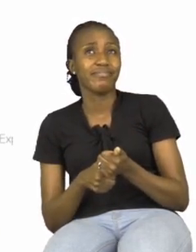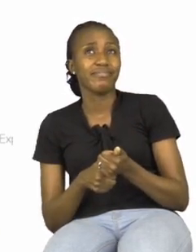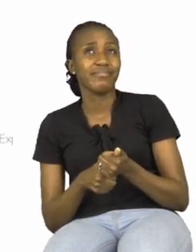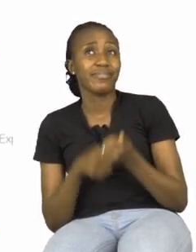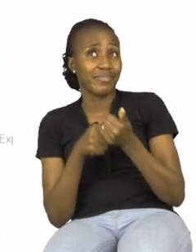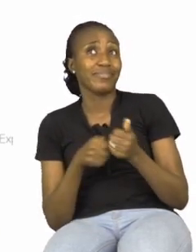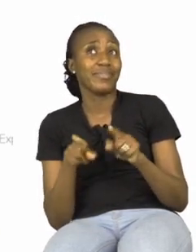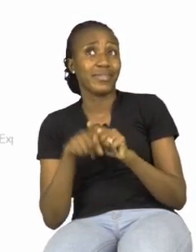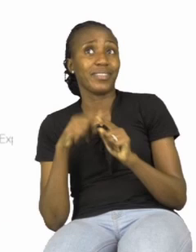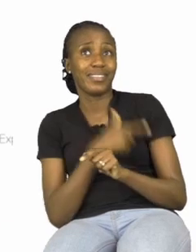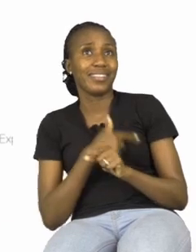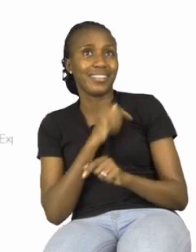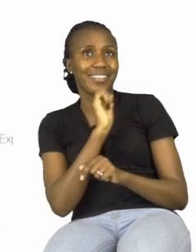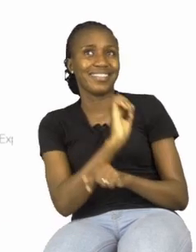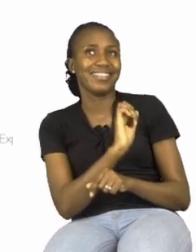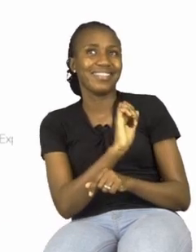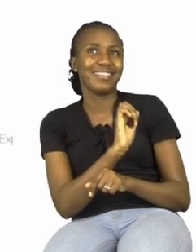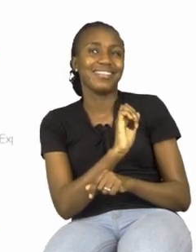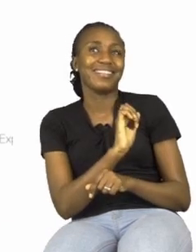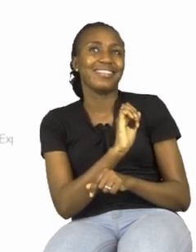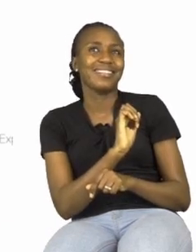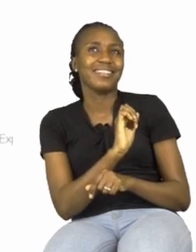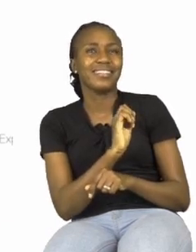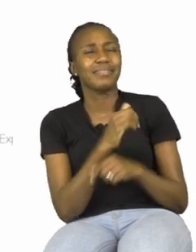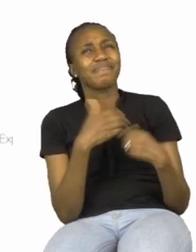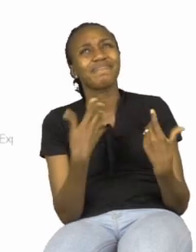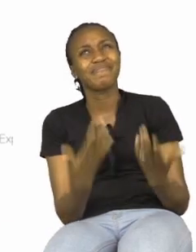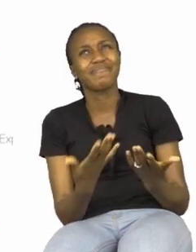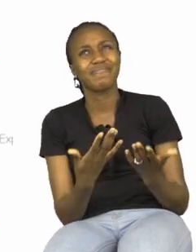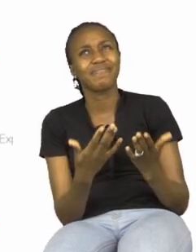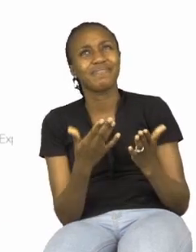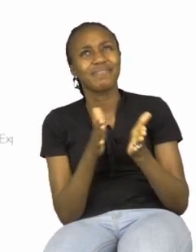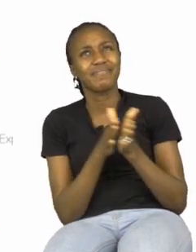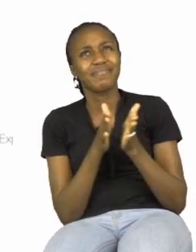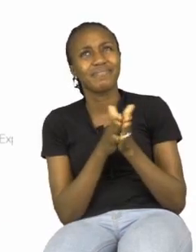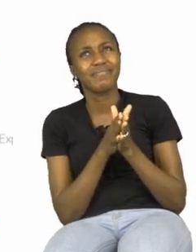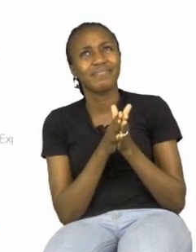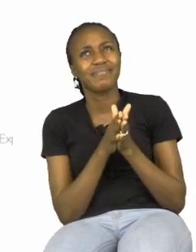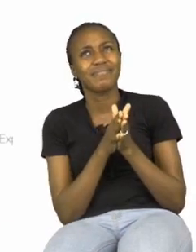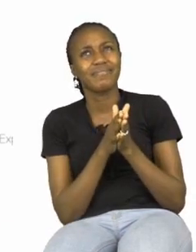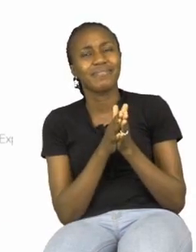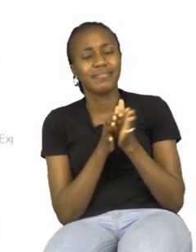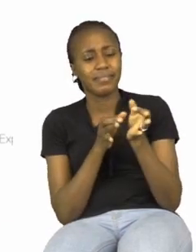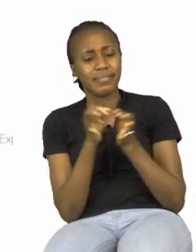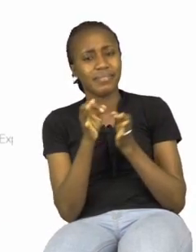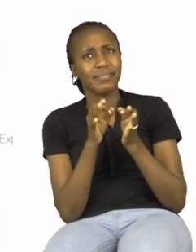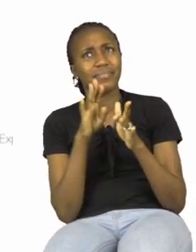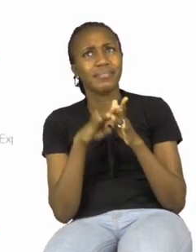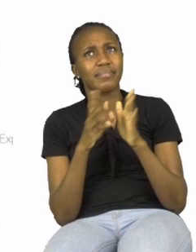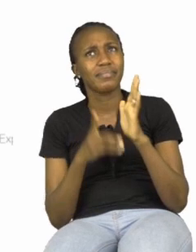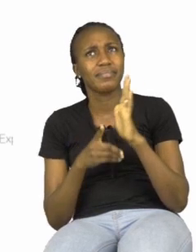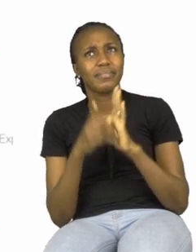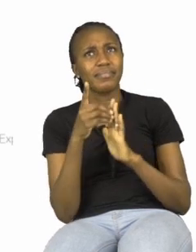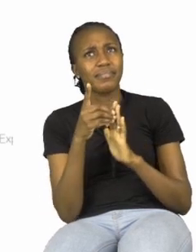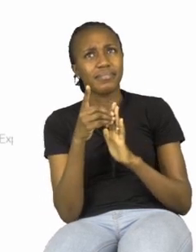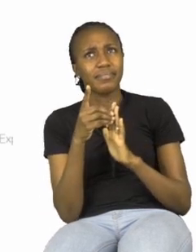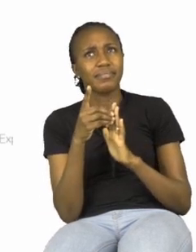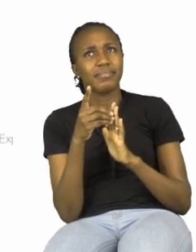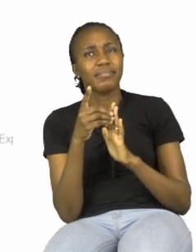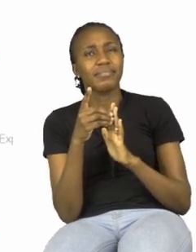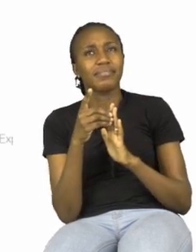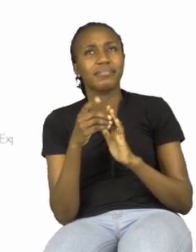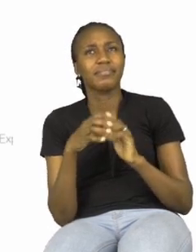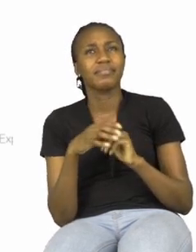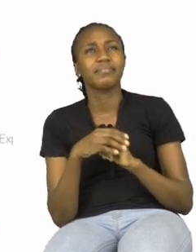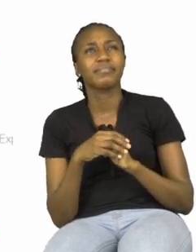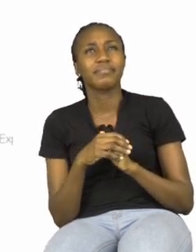your life, one may say. So I would like to hear from you in terms of development. I'm sure Mr. Graig alluded